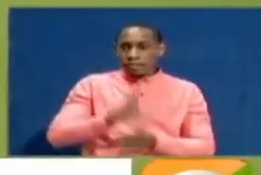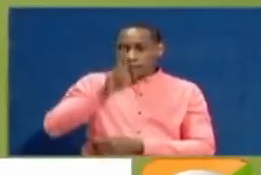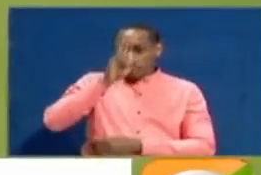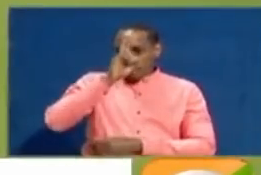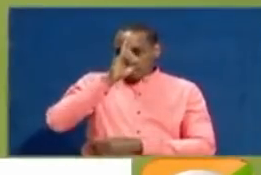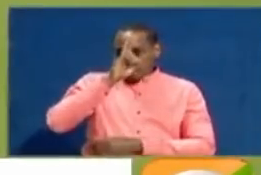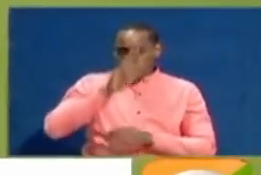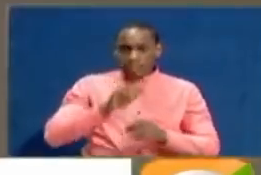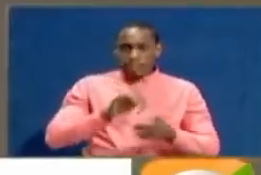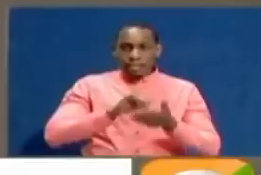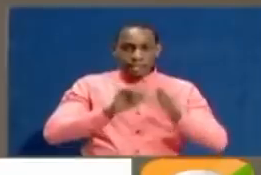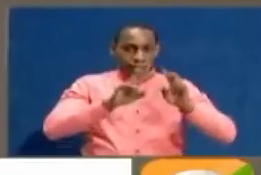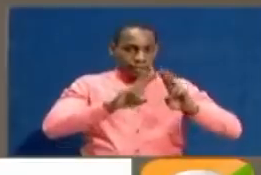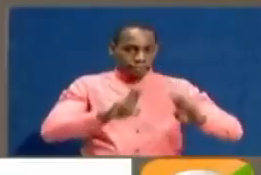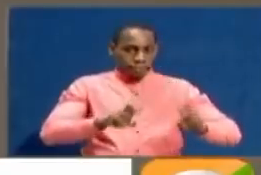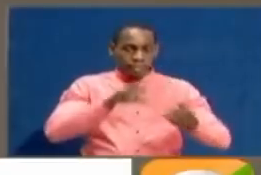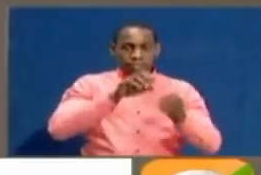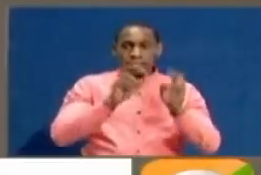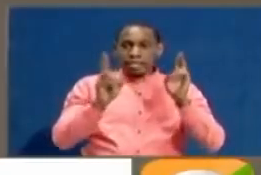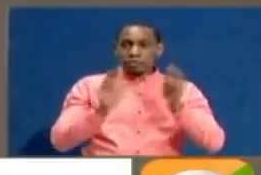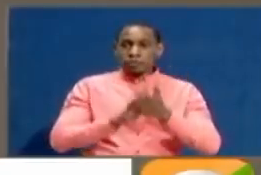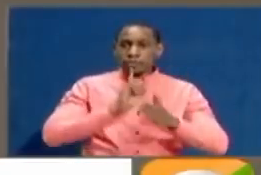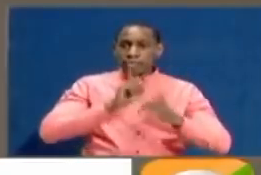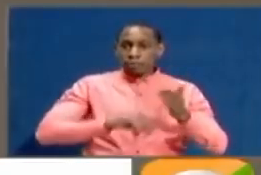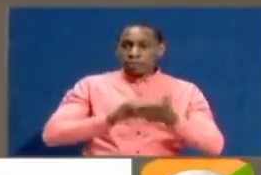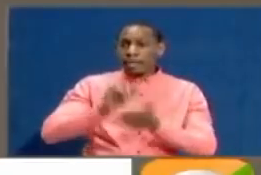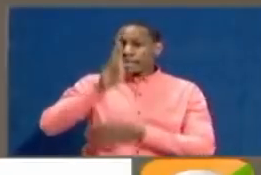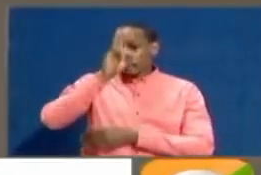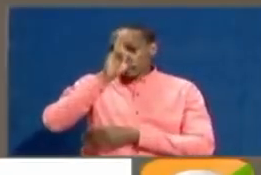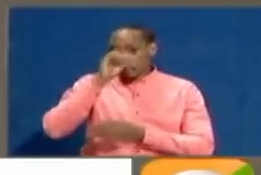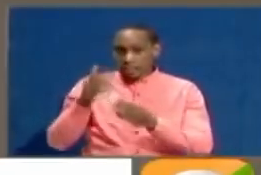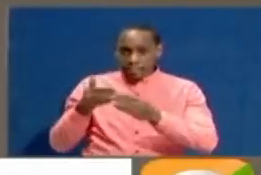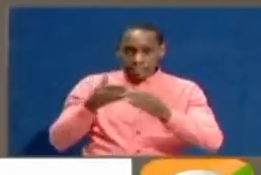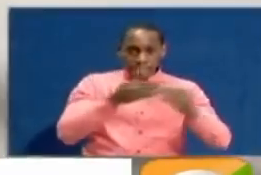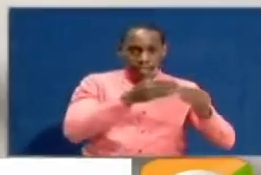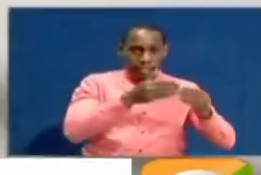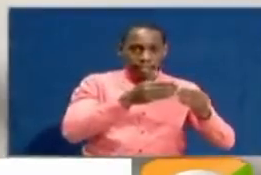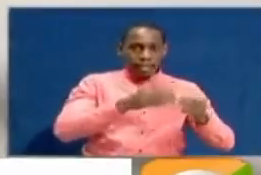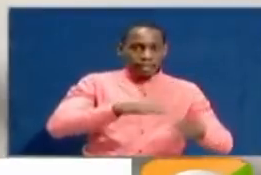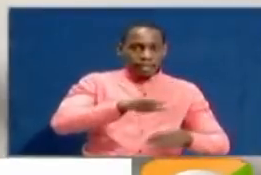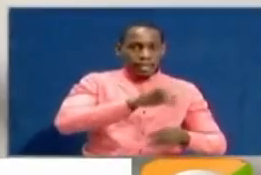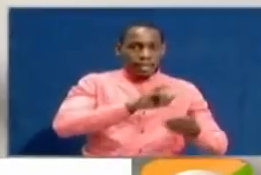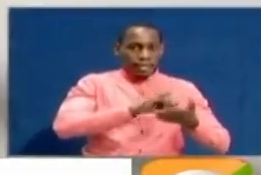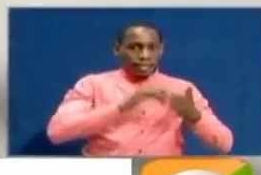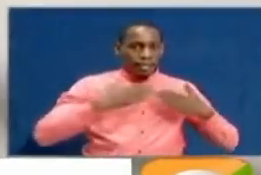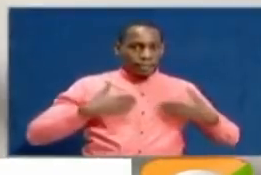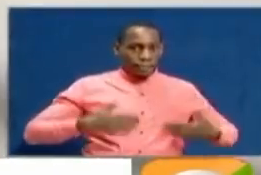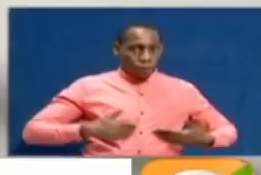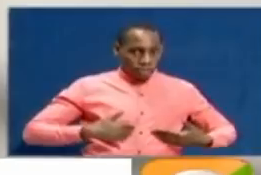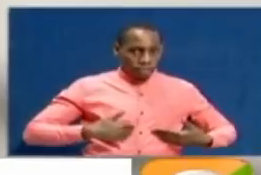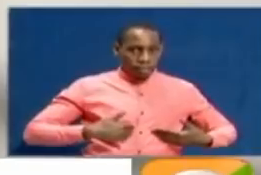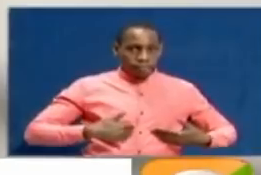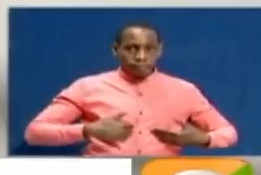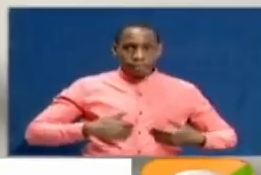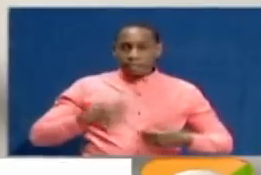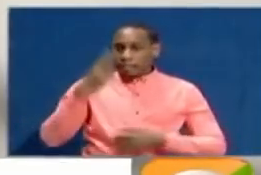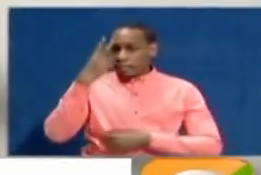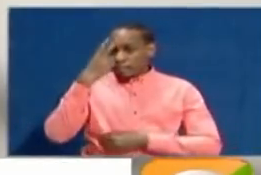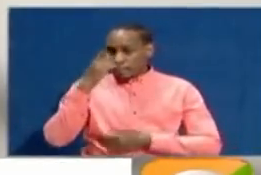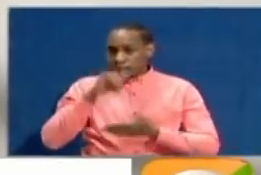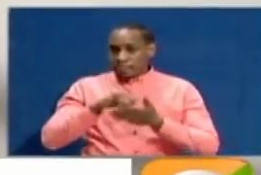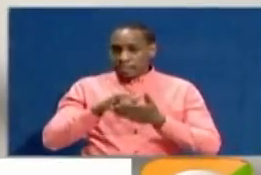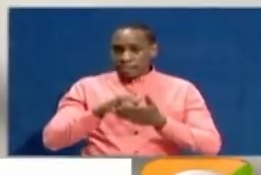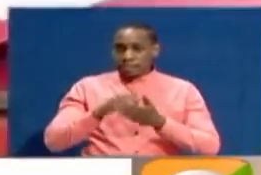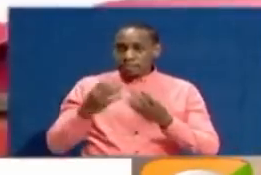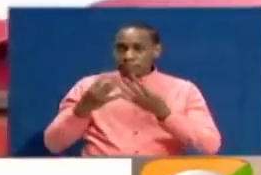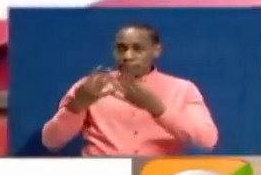Constable Ernest Kinyua, who is investigating the matter, says that detectives were led to where Carolyne Wanjiku Maina's body was by some of the suspects who